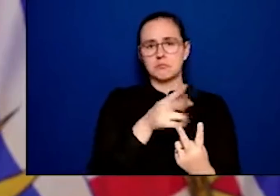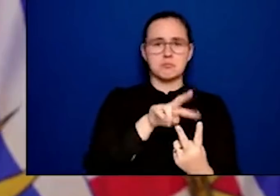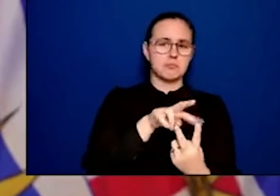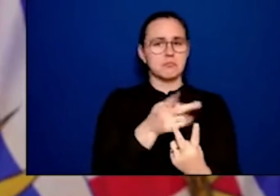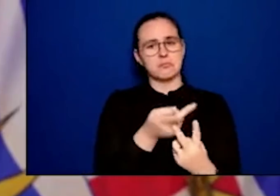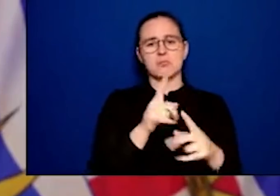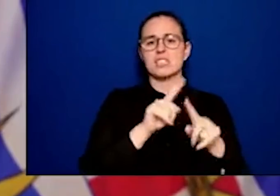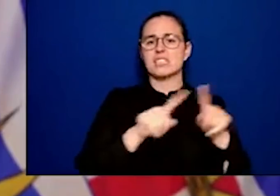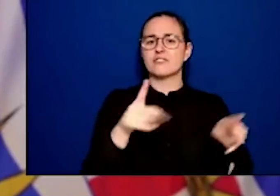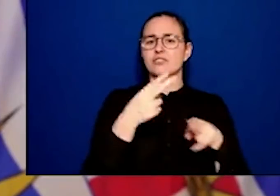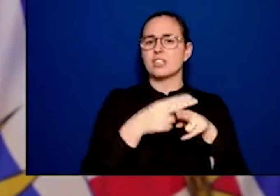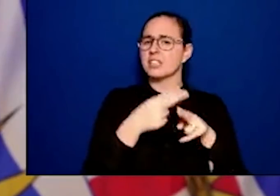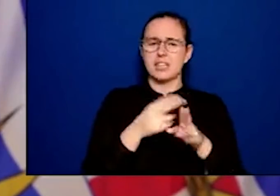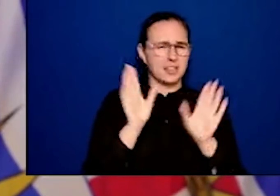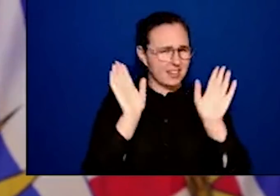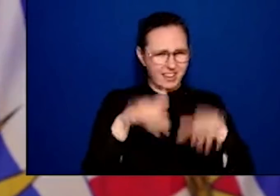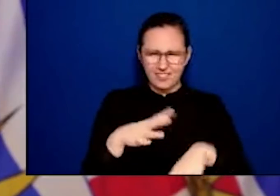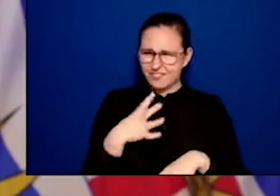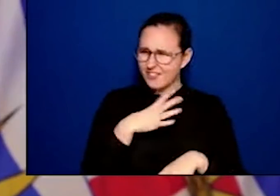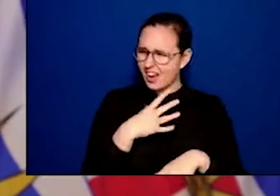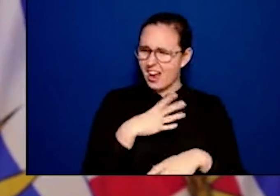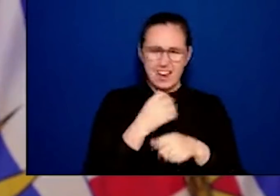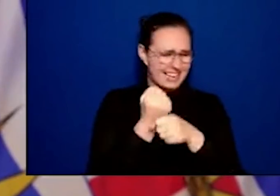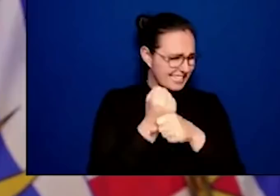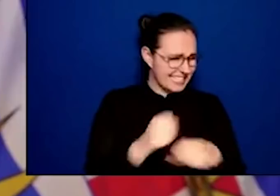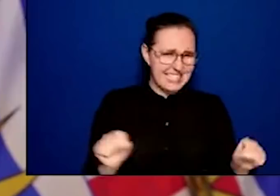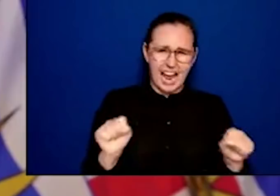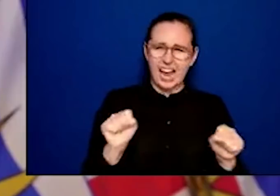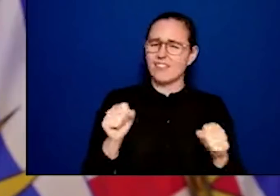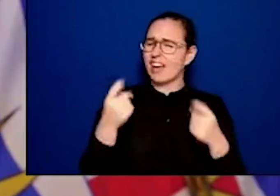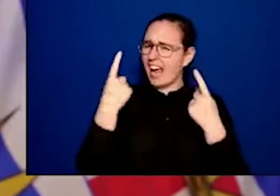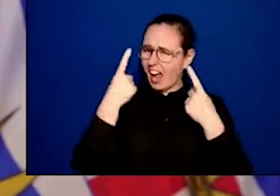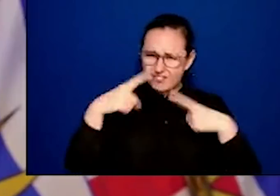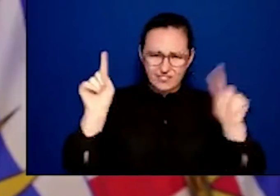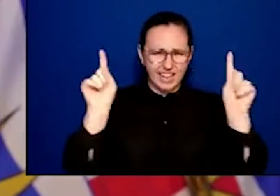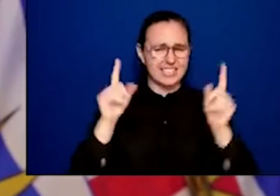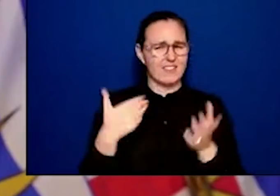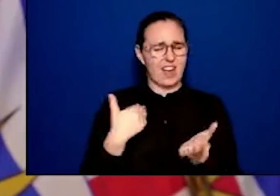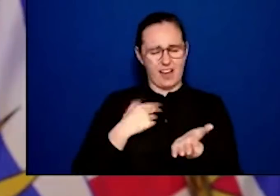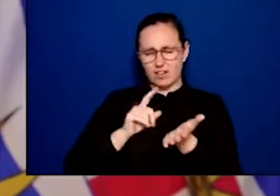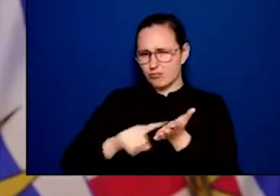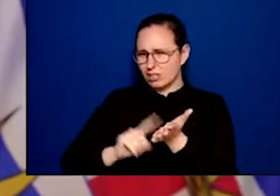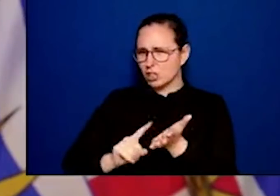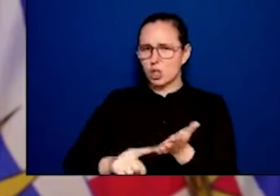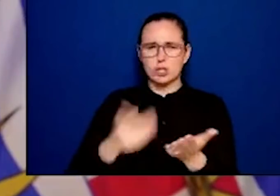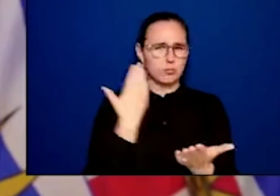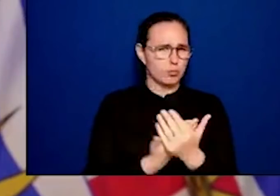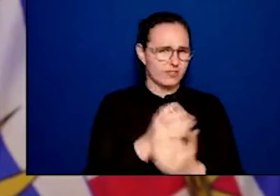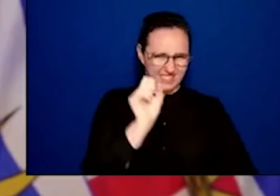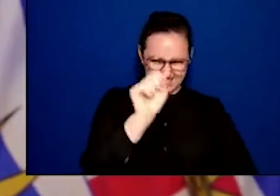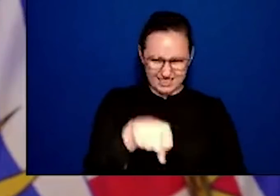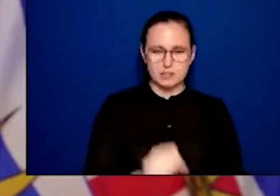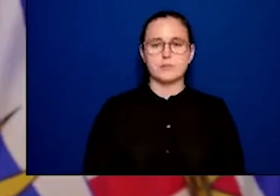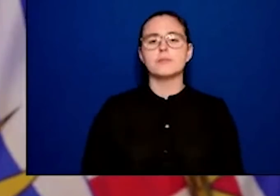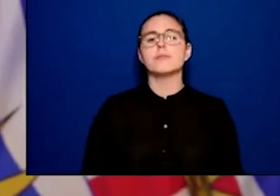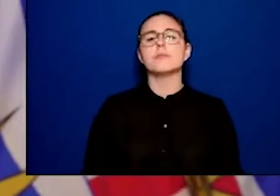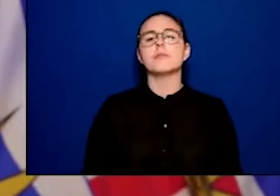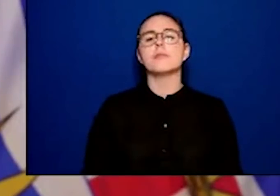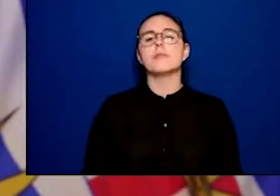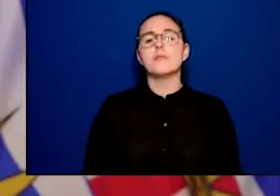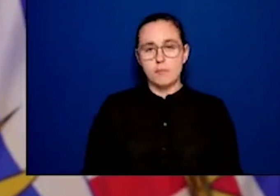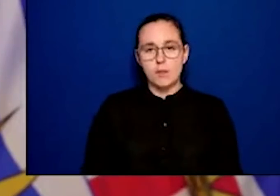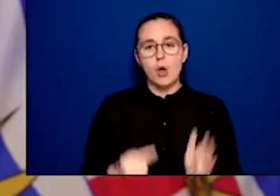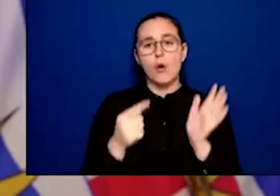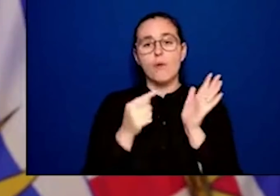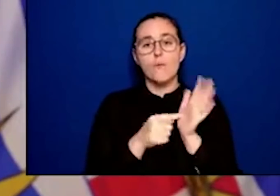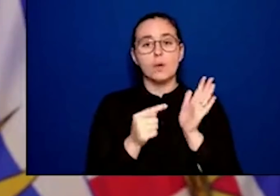other provinces in British across the country. For those who have taken AstraZeneca, who've taken the